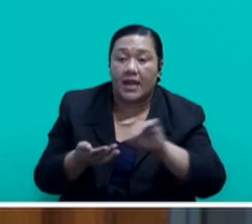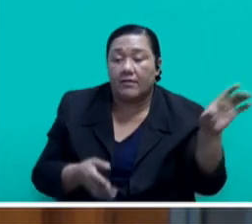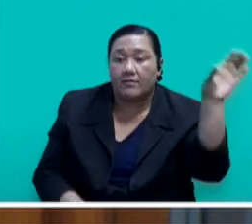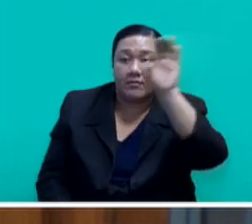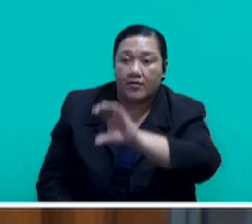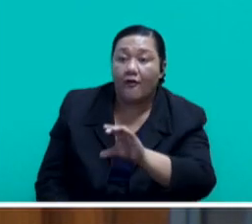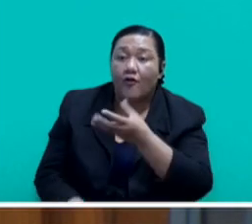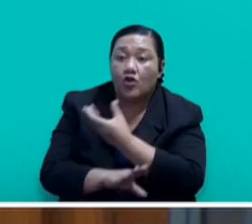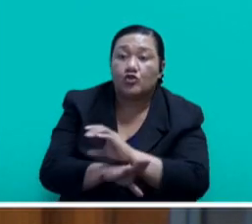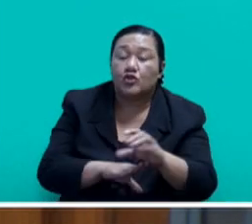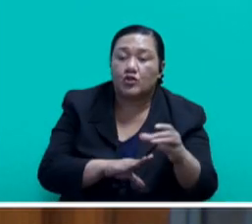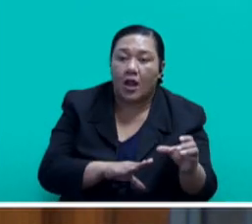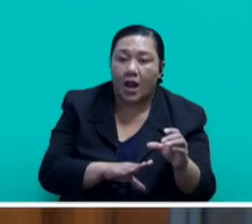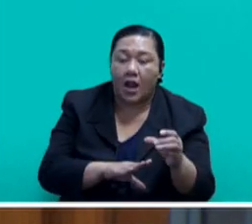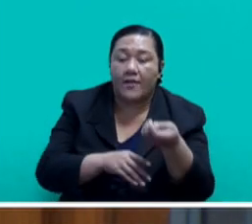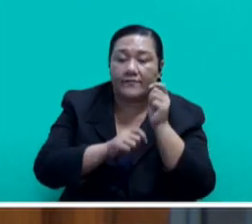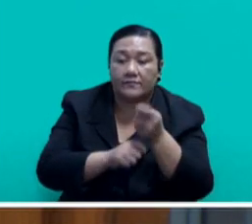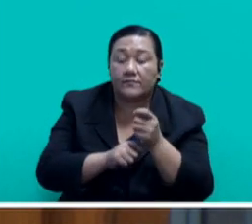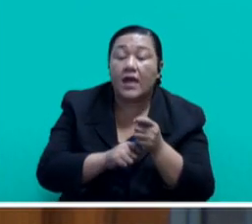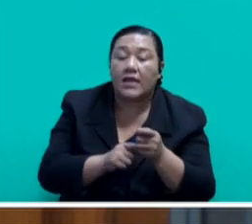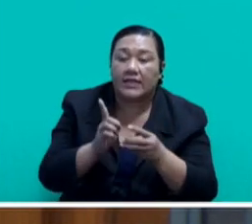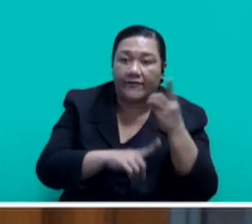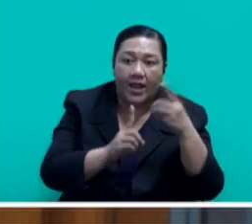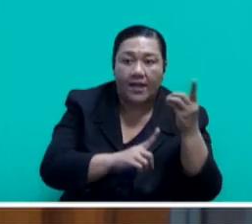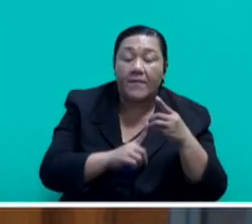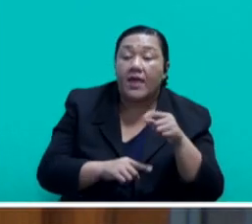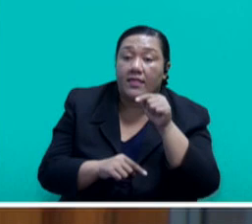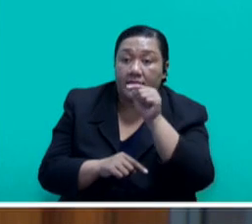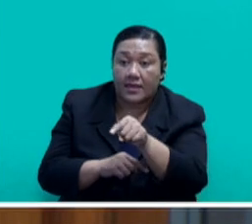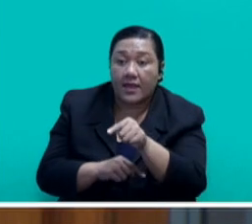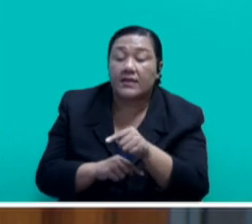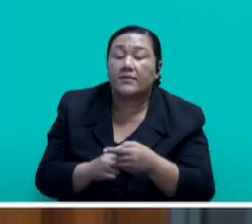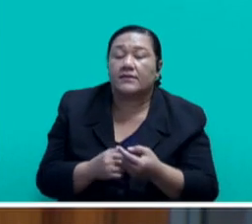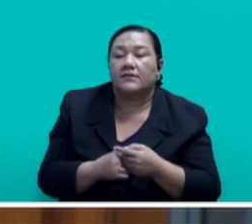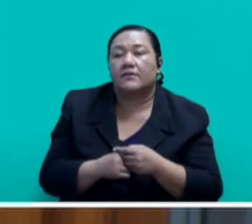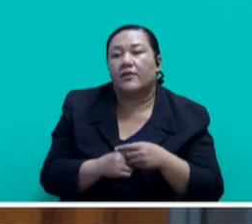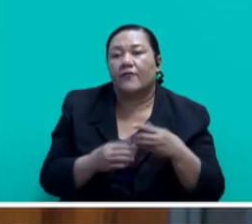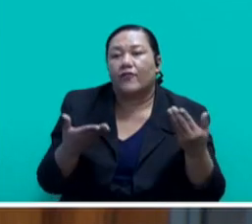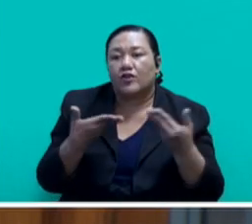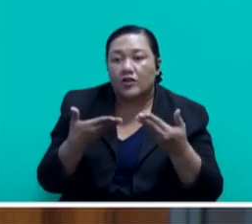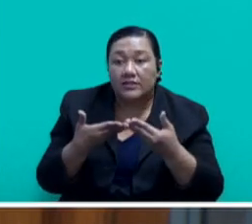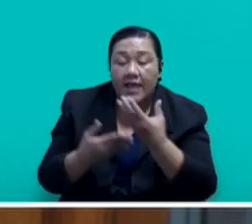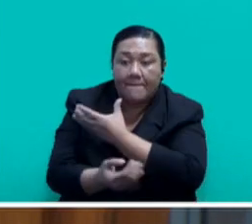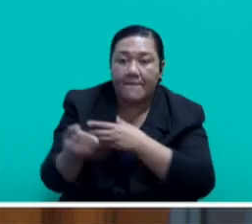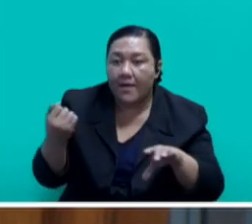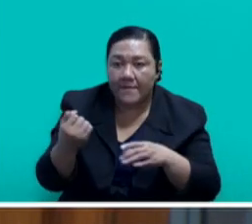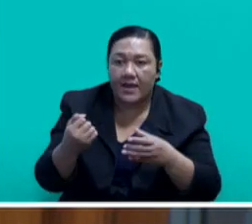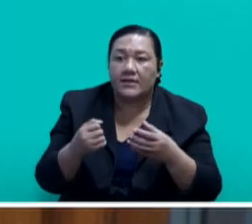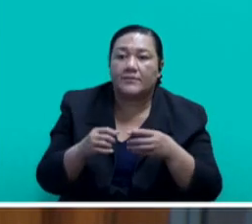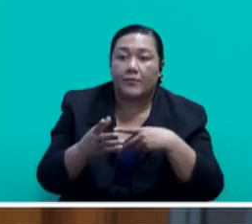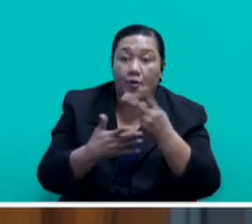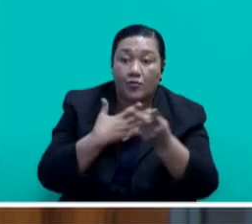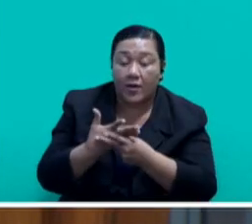fisheries development. Key to this budget in terms is the introduction of empowerment initiatives for